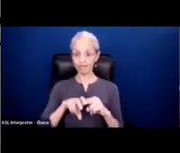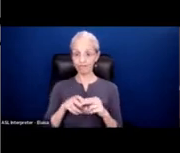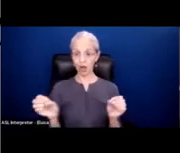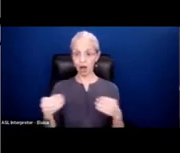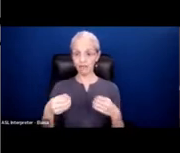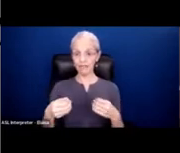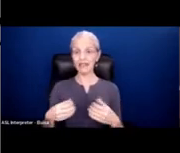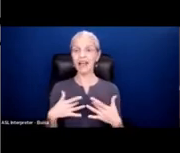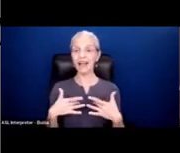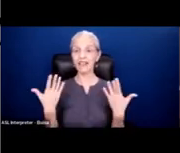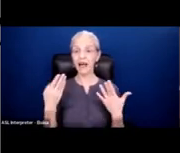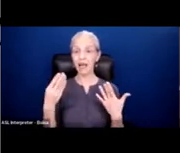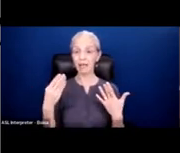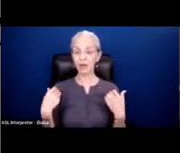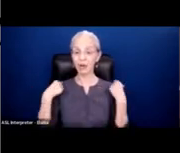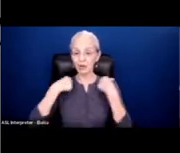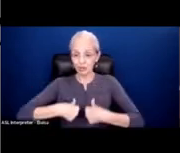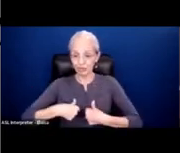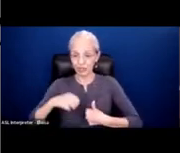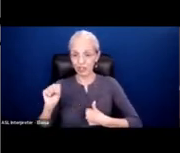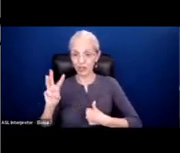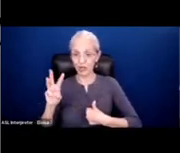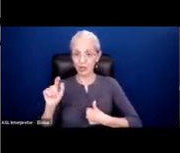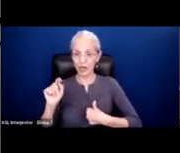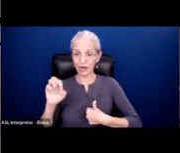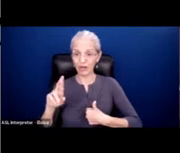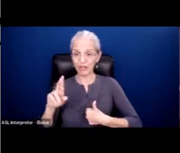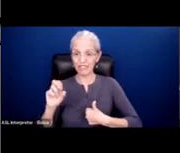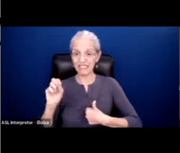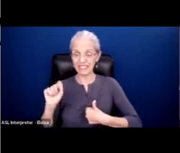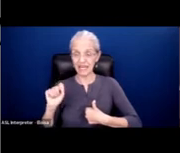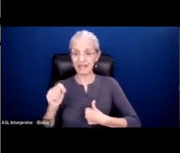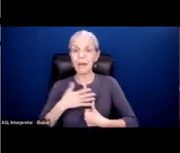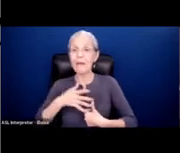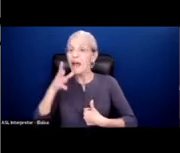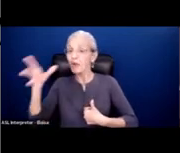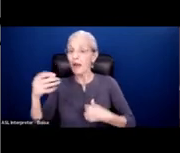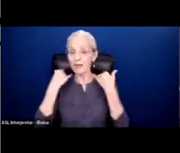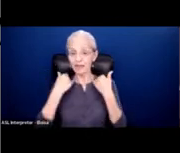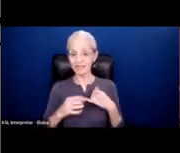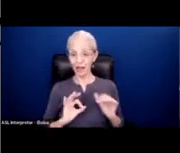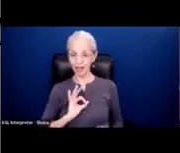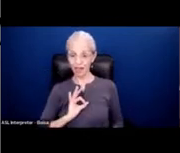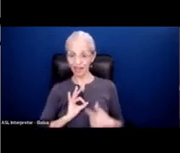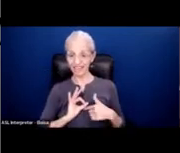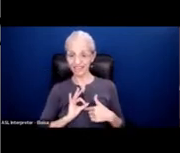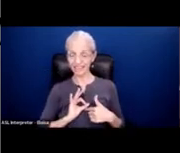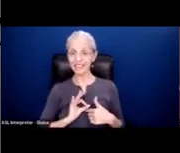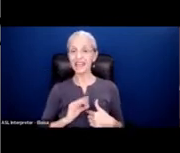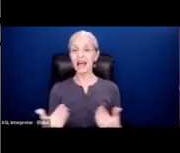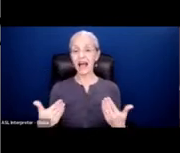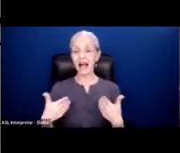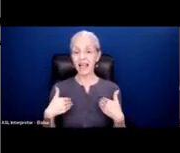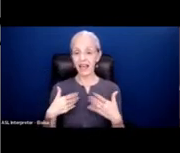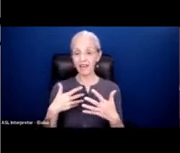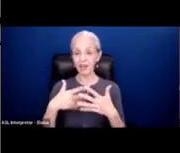on. My grandmother's a locket. I have white hair and I'm a white woman. So I apologize for not doing that sooner.